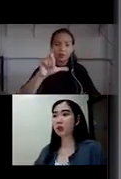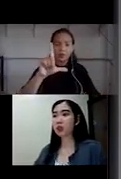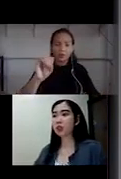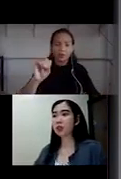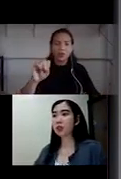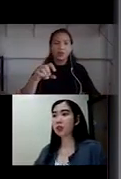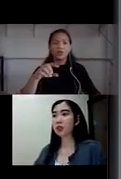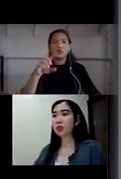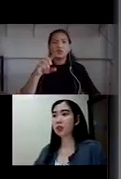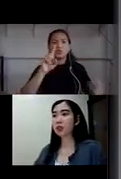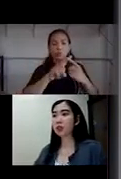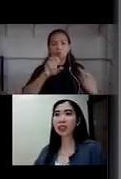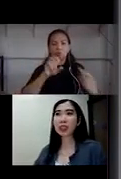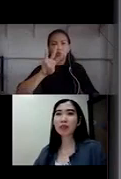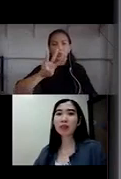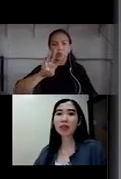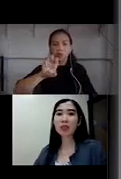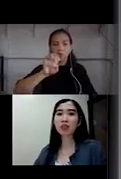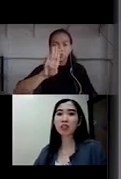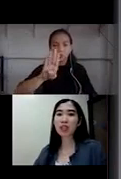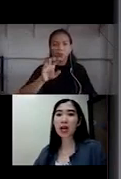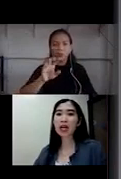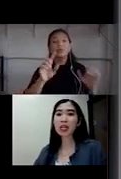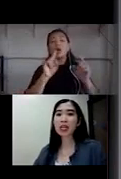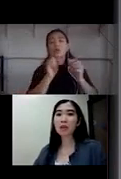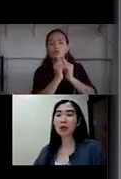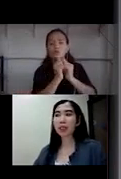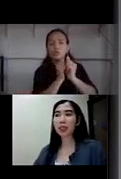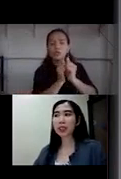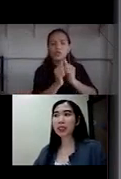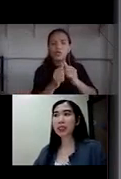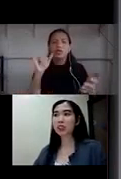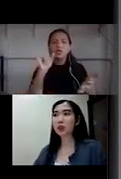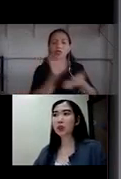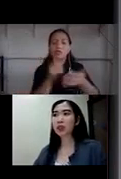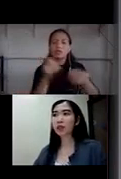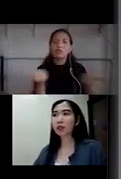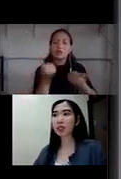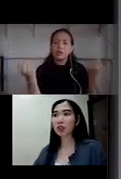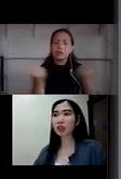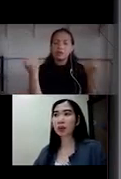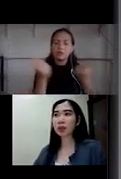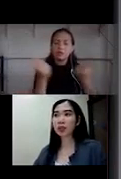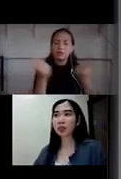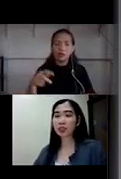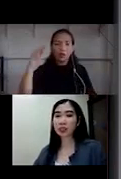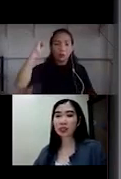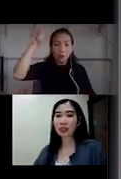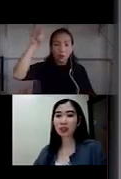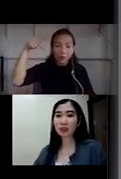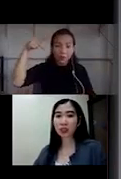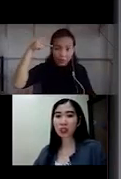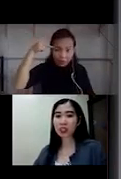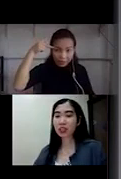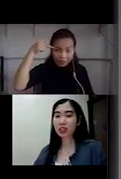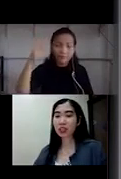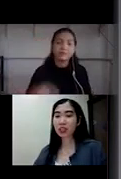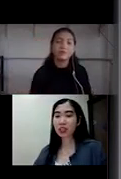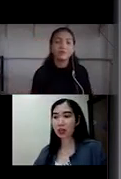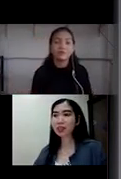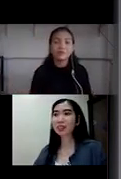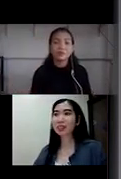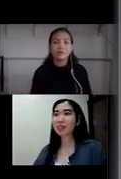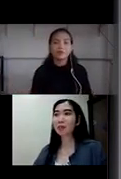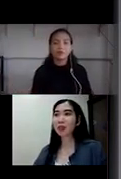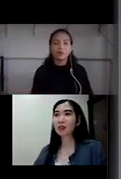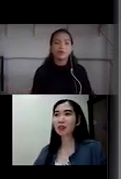web. So, anong ibig sabihin nun? Magiging available siya publicly. So, if the document is confidential, don't